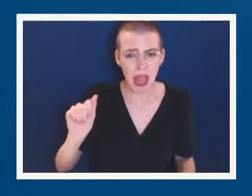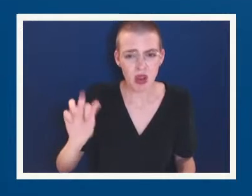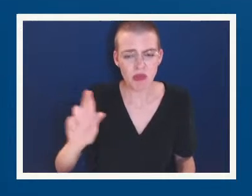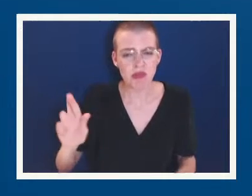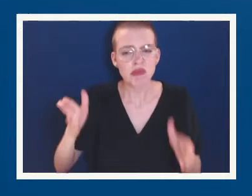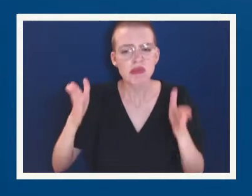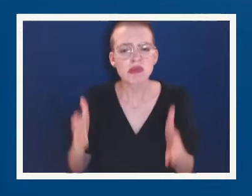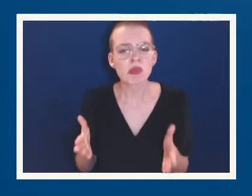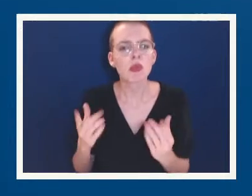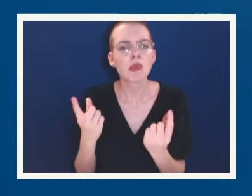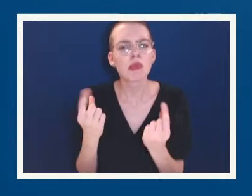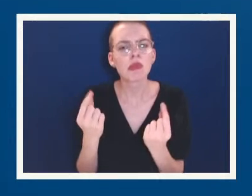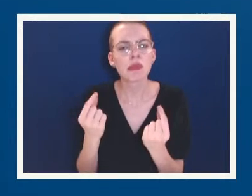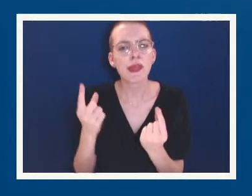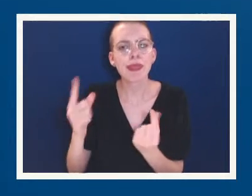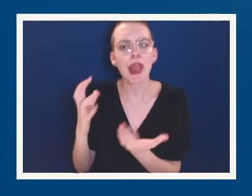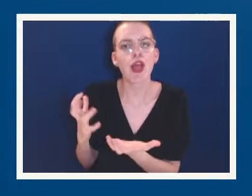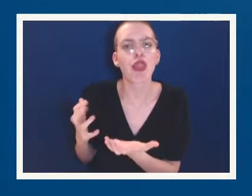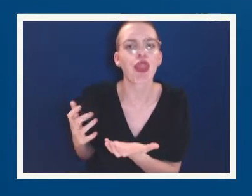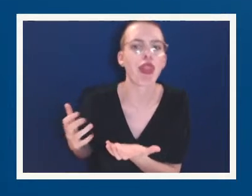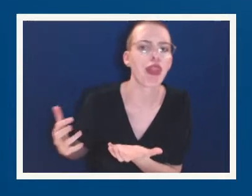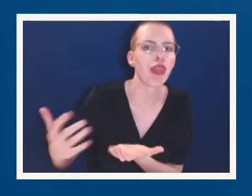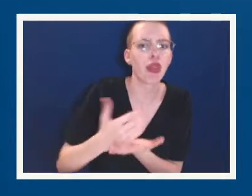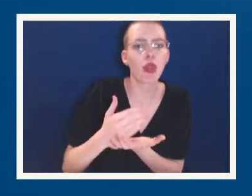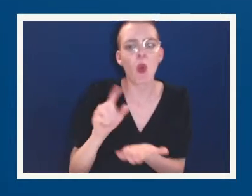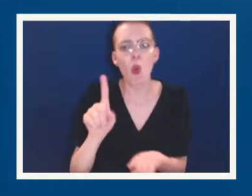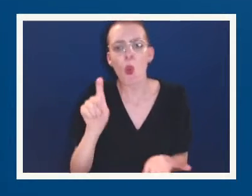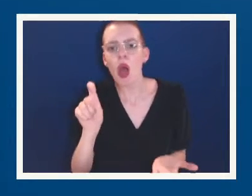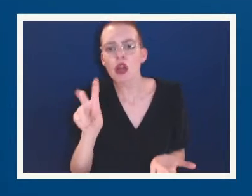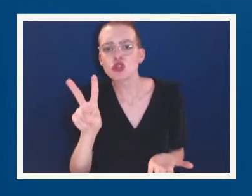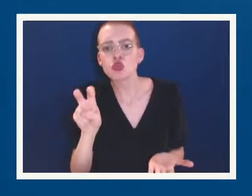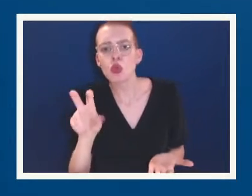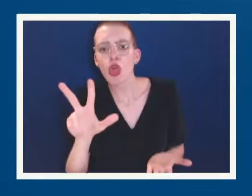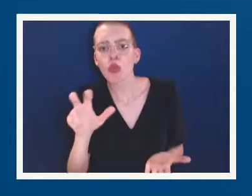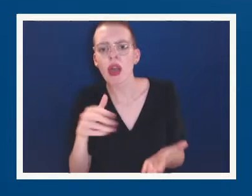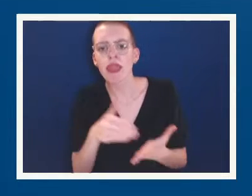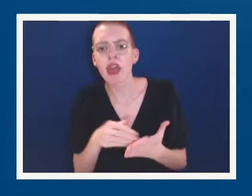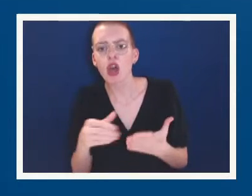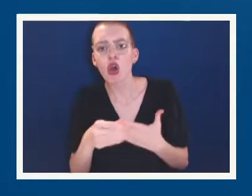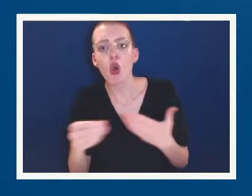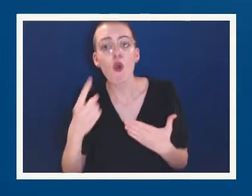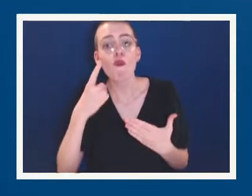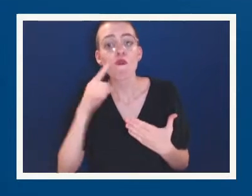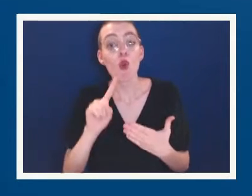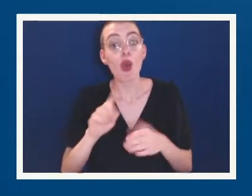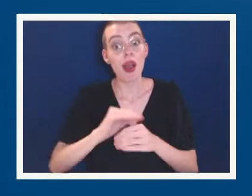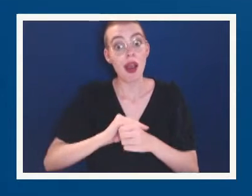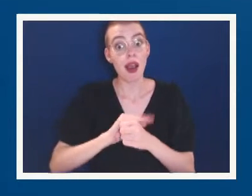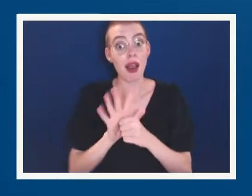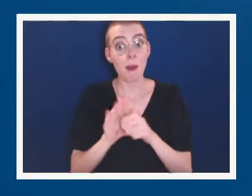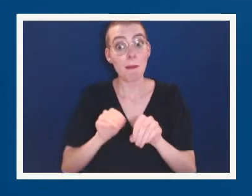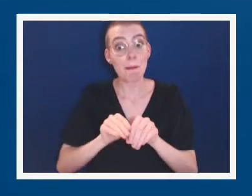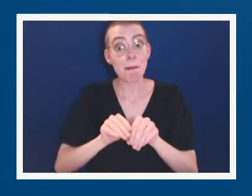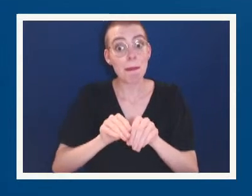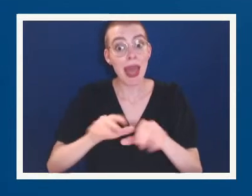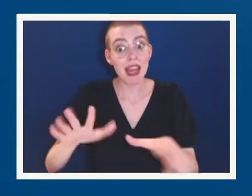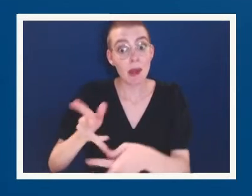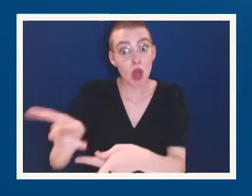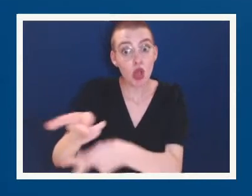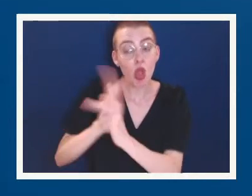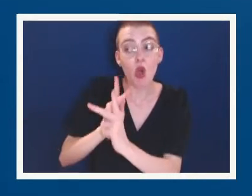of dollars and even millions of dollars in the pandemic relief loans had their loans forgiven, are trying now to block student